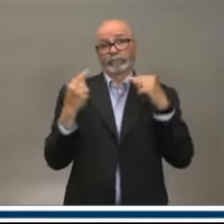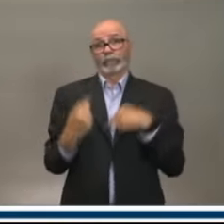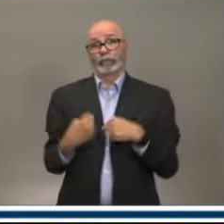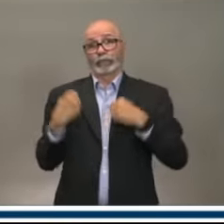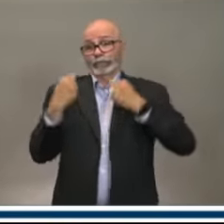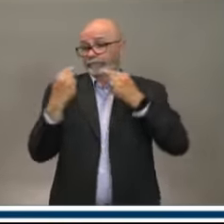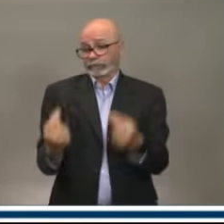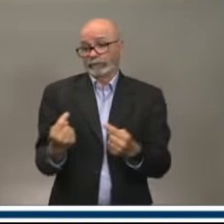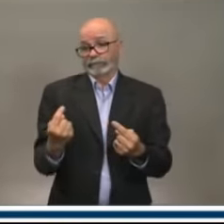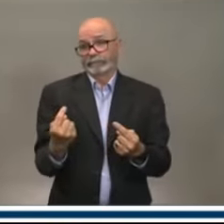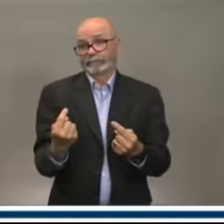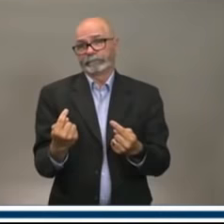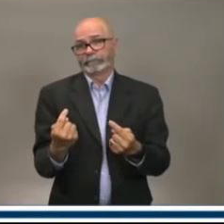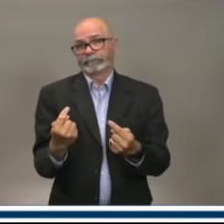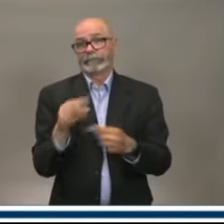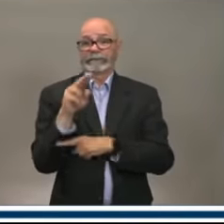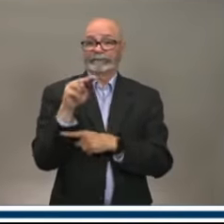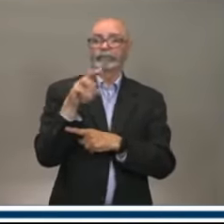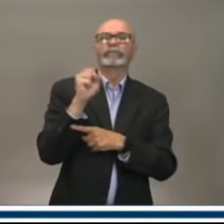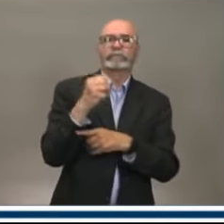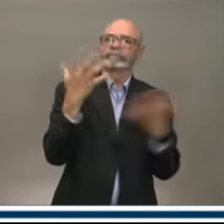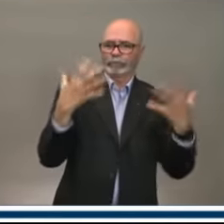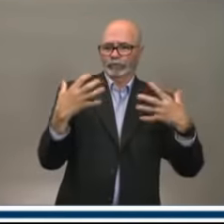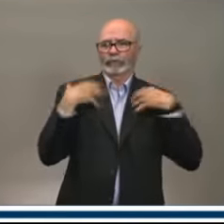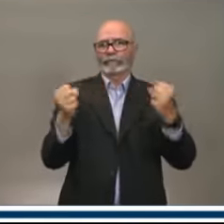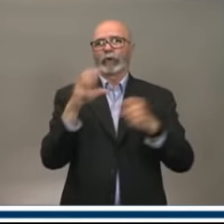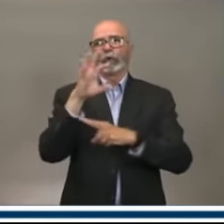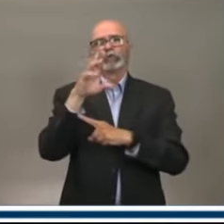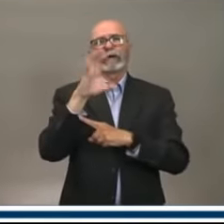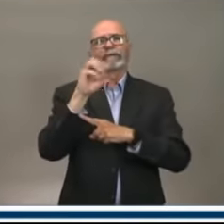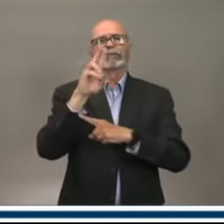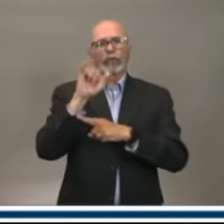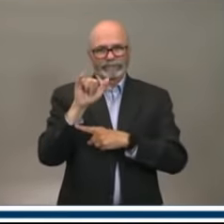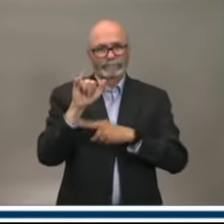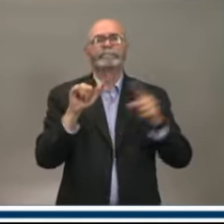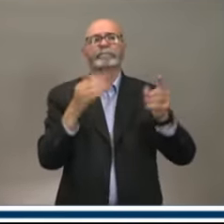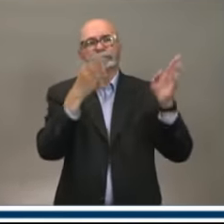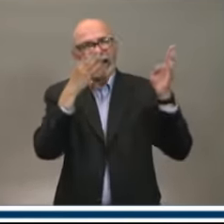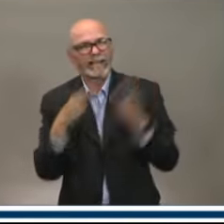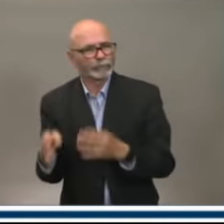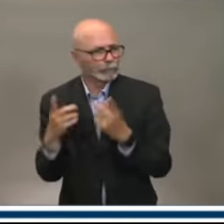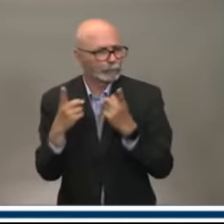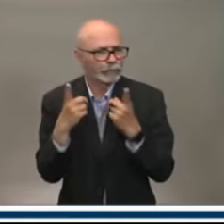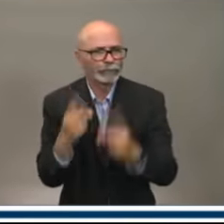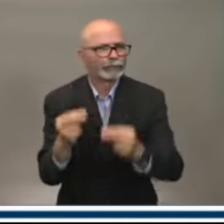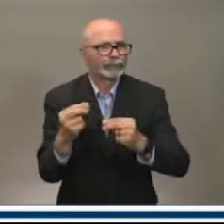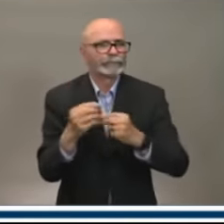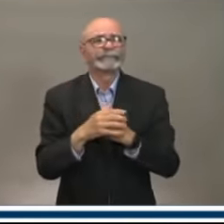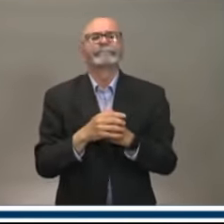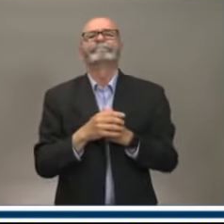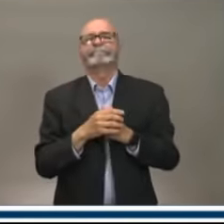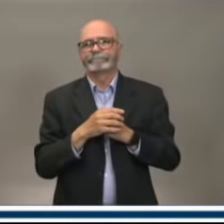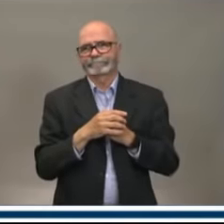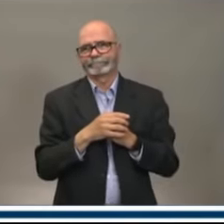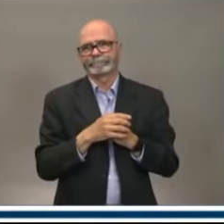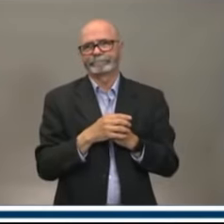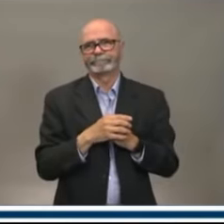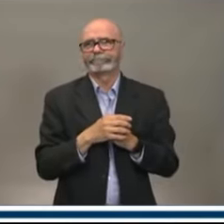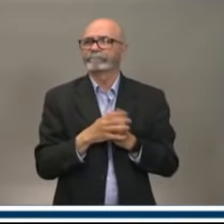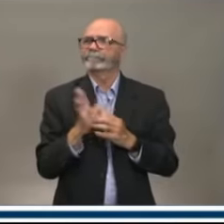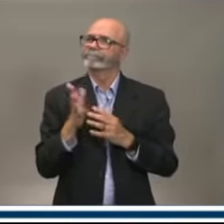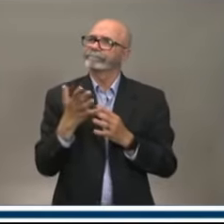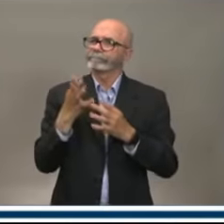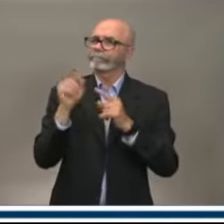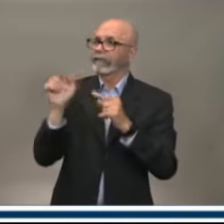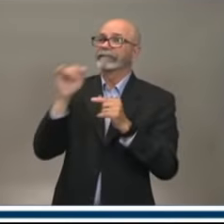the Nova Scotia recovery strategy will be driven by certainly looking at those indicators to help